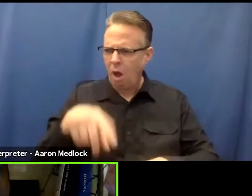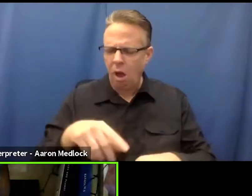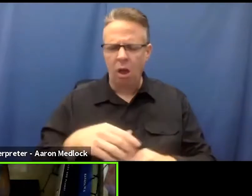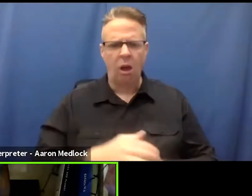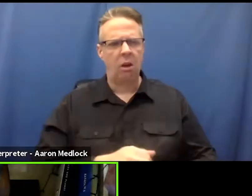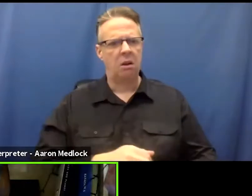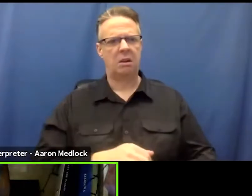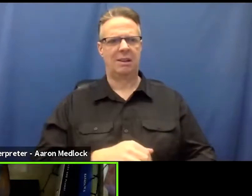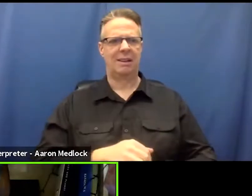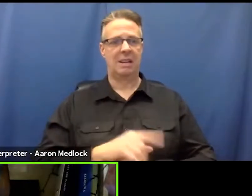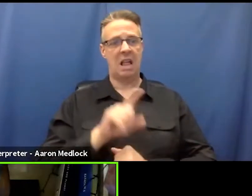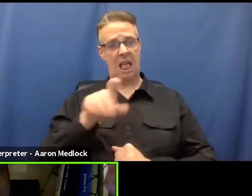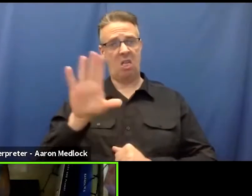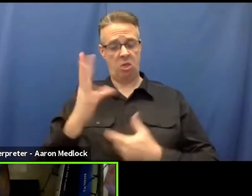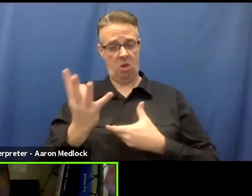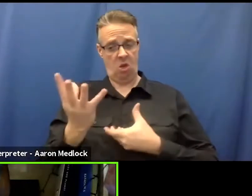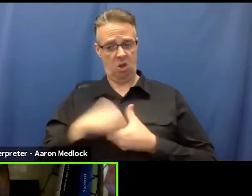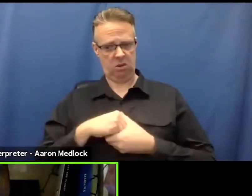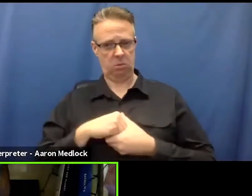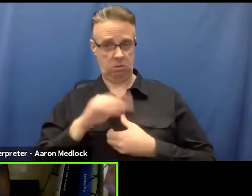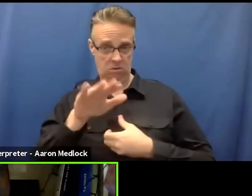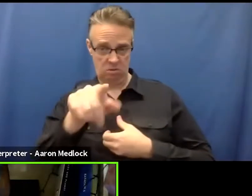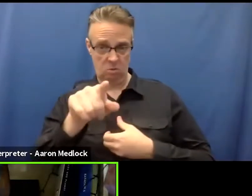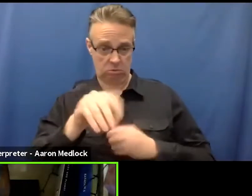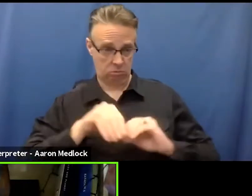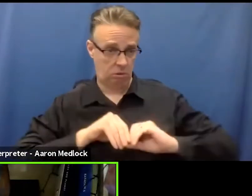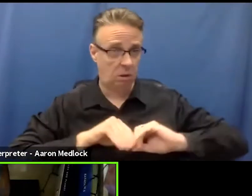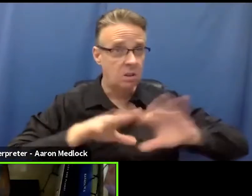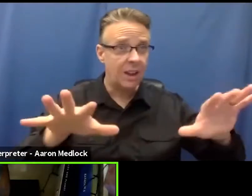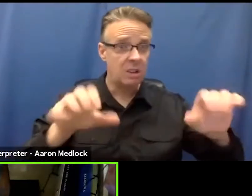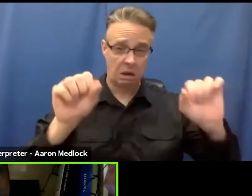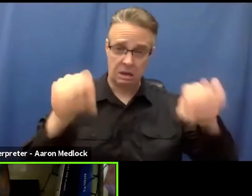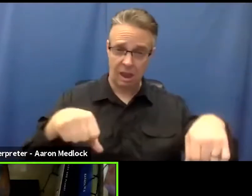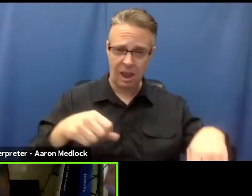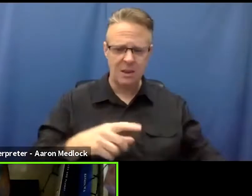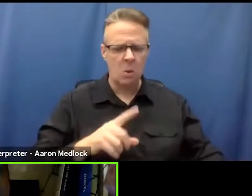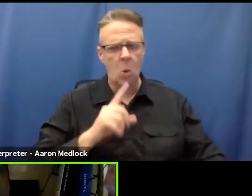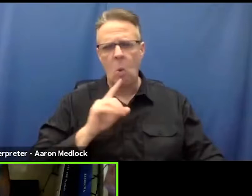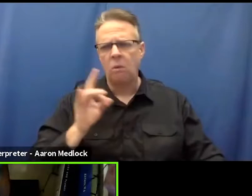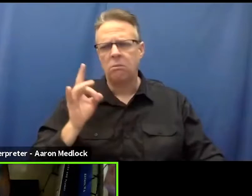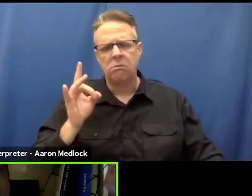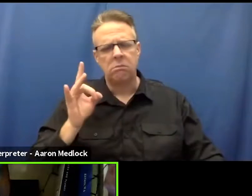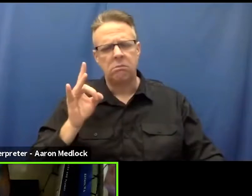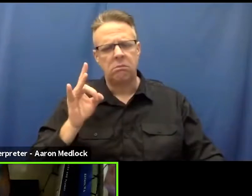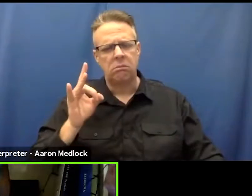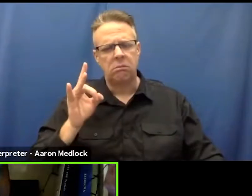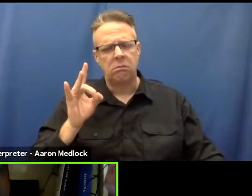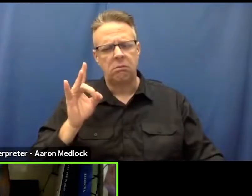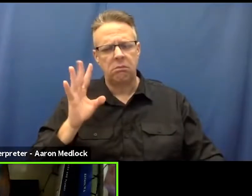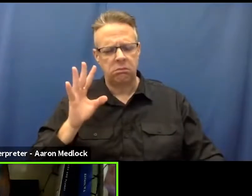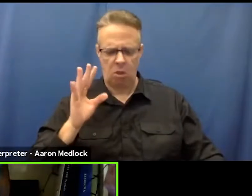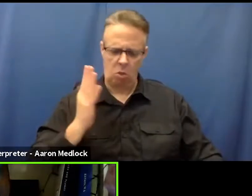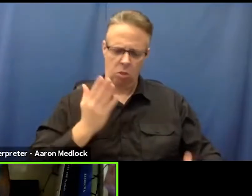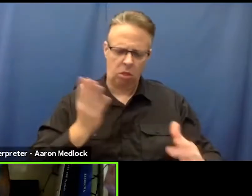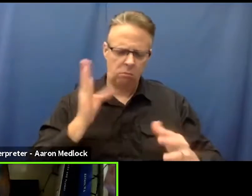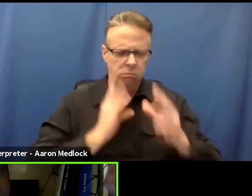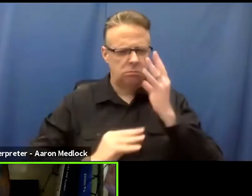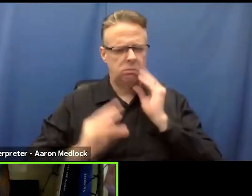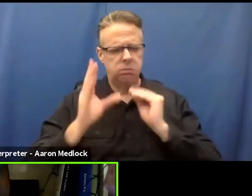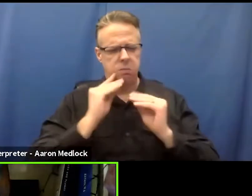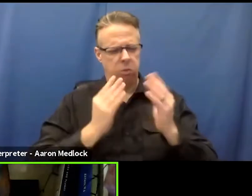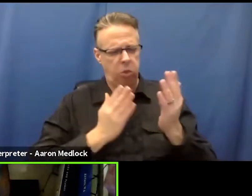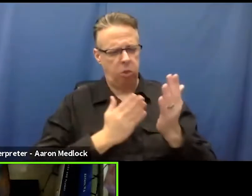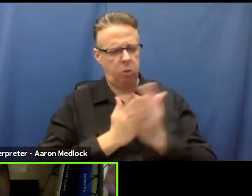if their autism is contagious, just real horror stories from this process.